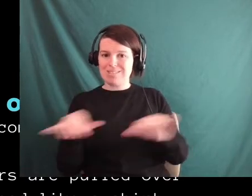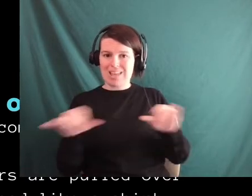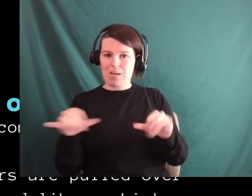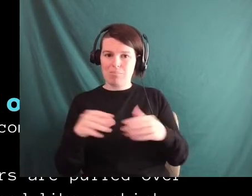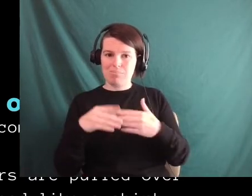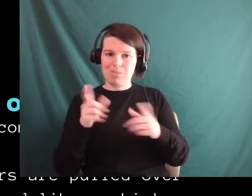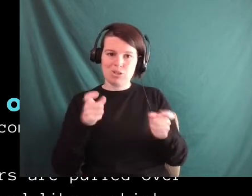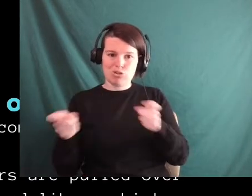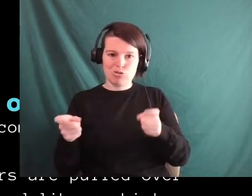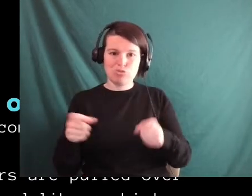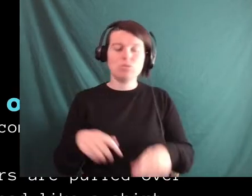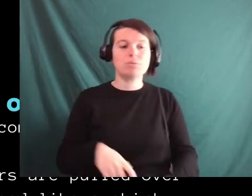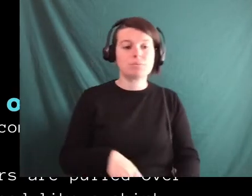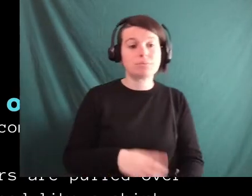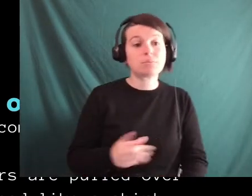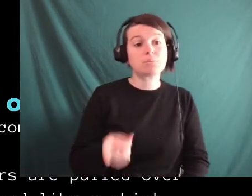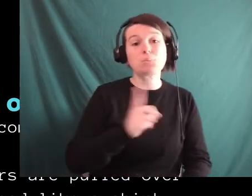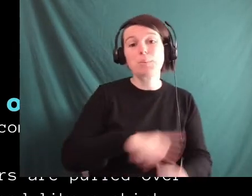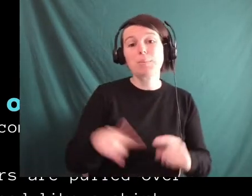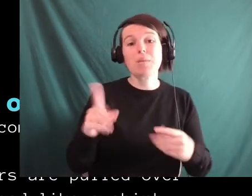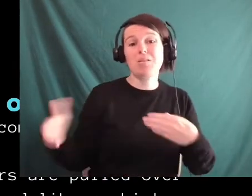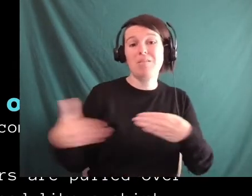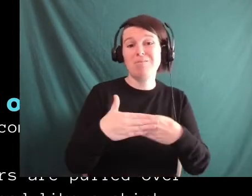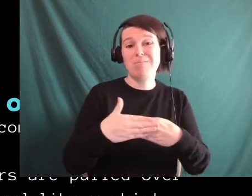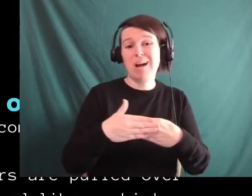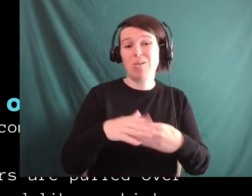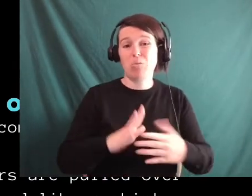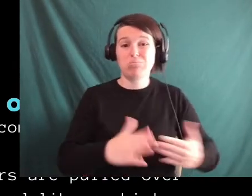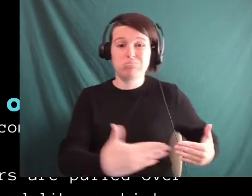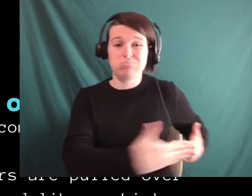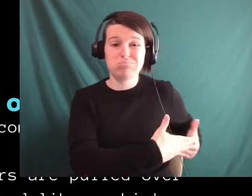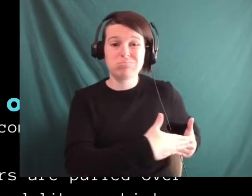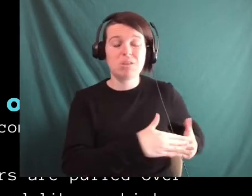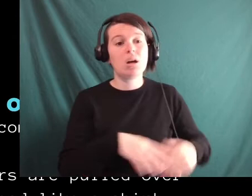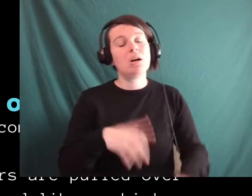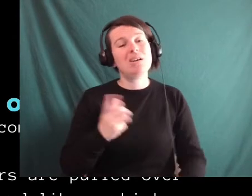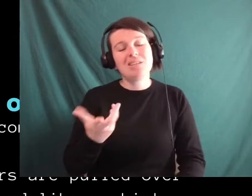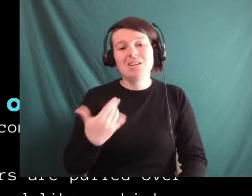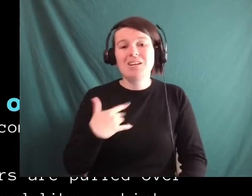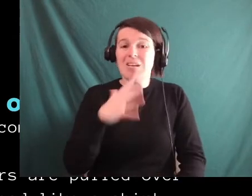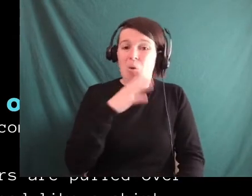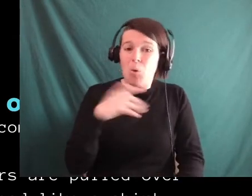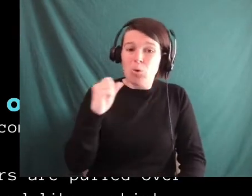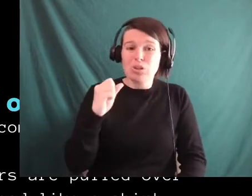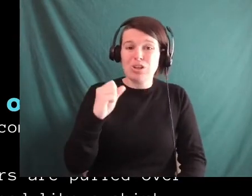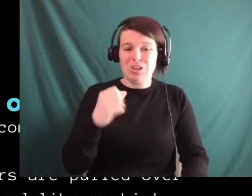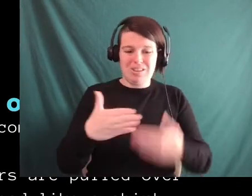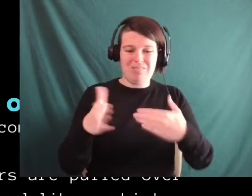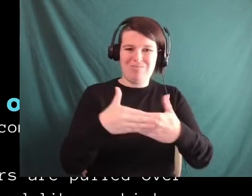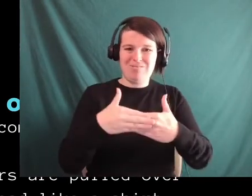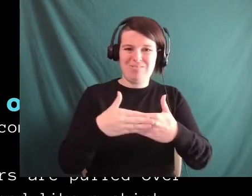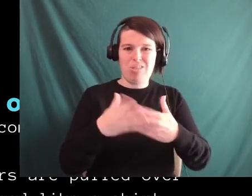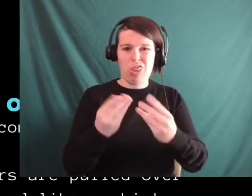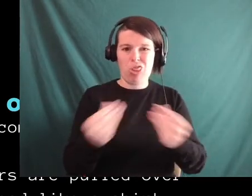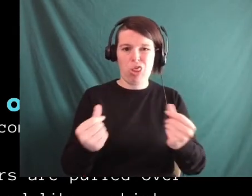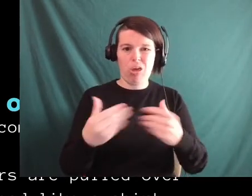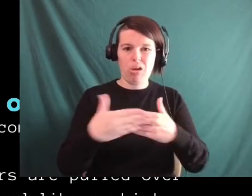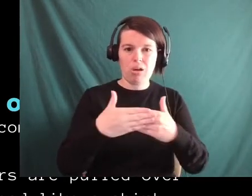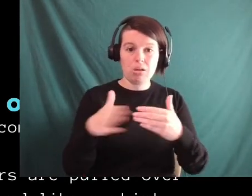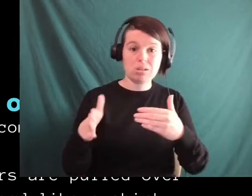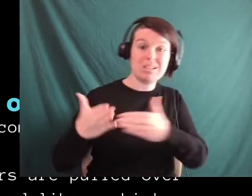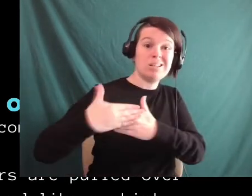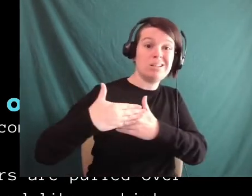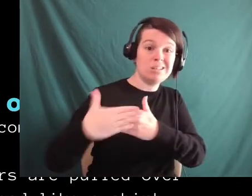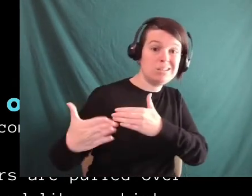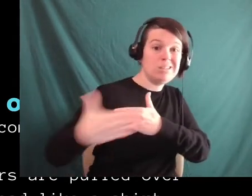Velcro binders, as they get older, you might have to keep binding tighter to get the same effect. So you would probably have to replace